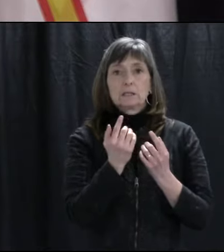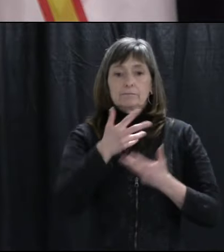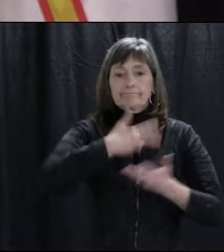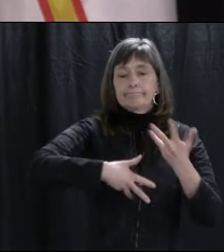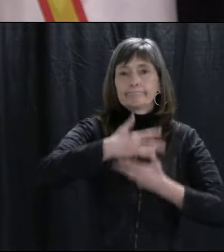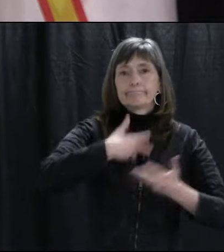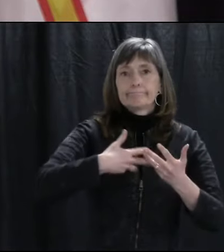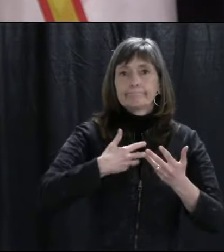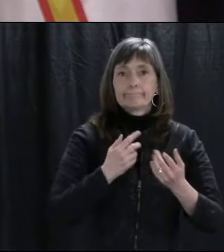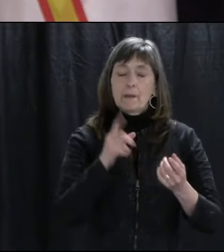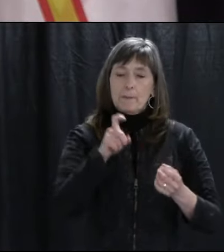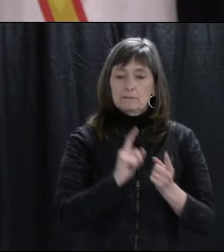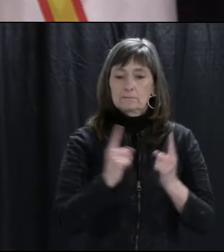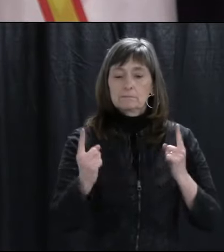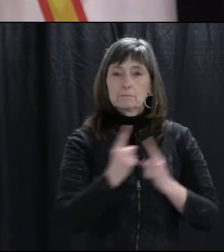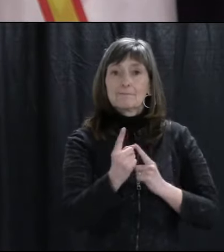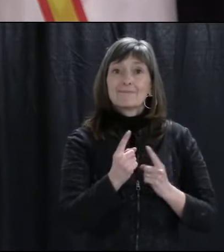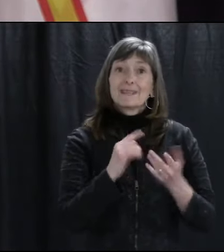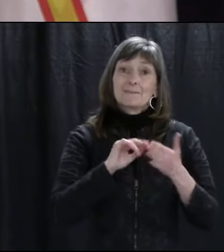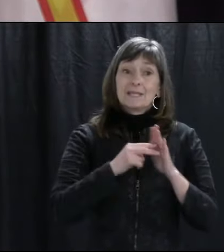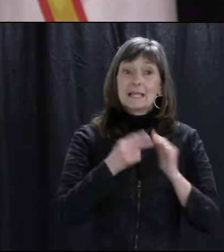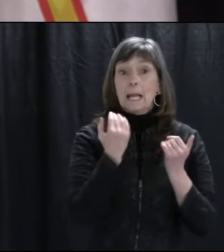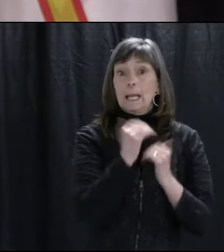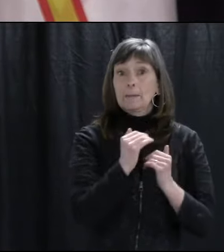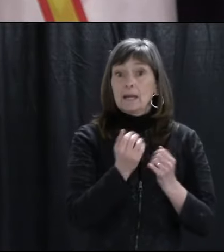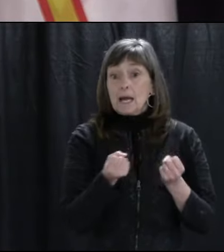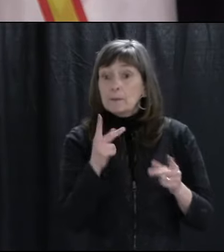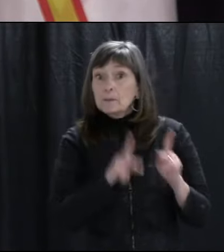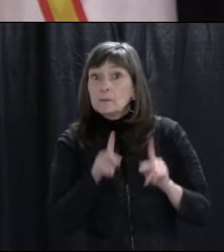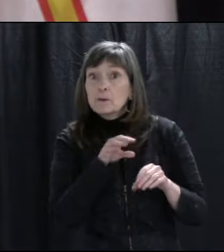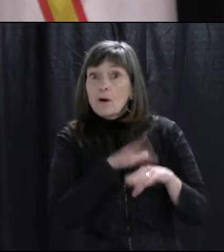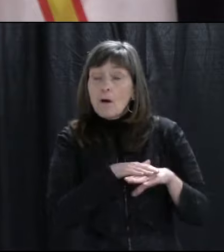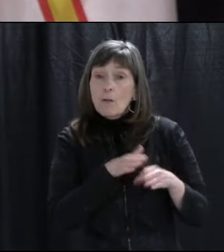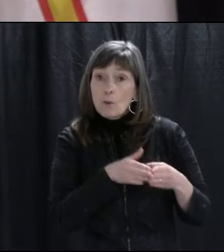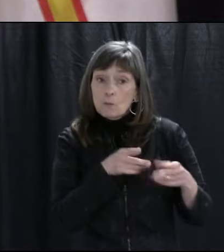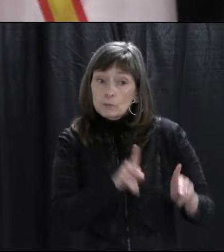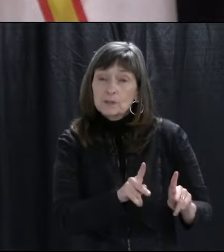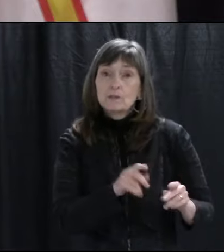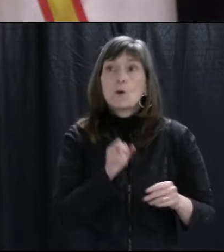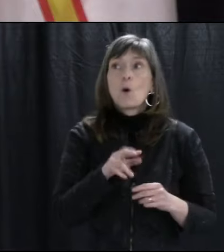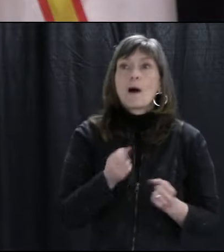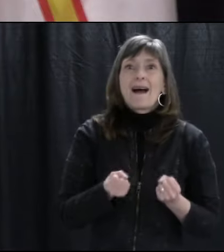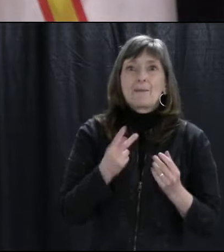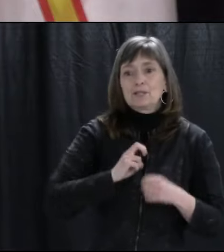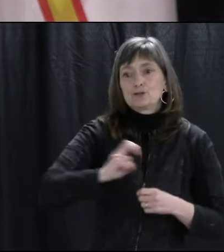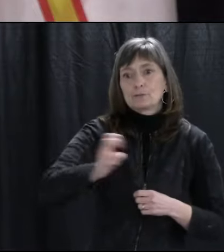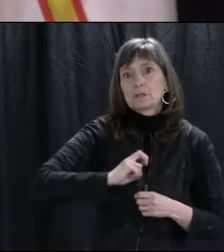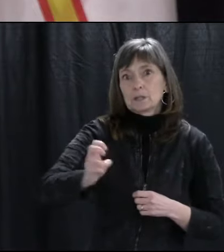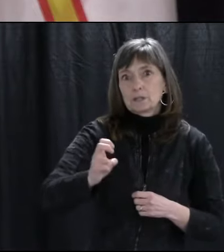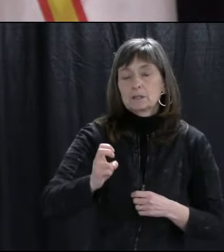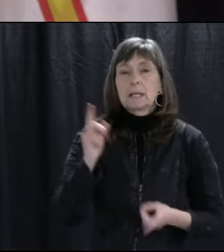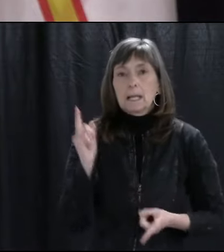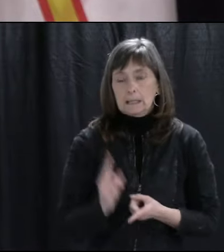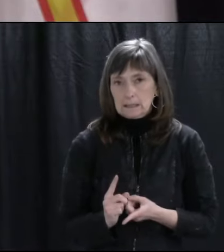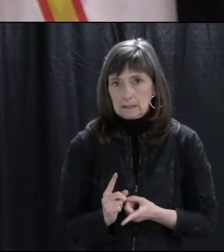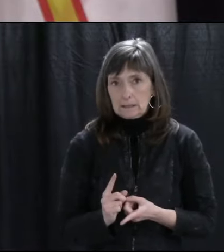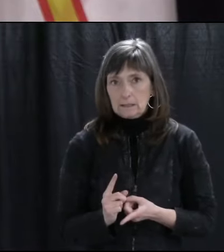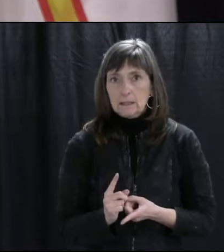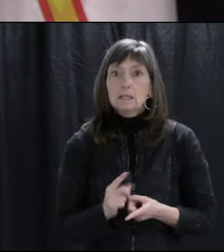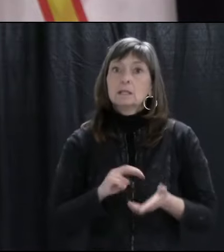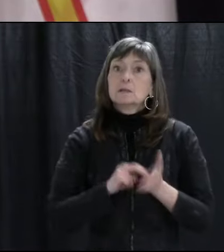the vessels. The number of trips for each ferry run is being reduced. So we can allow for some cleaning by the